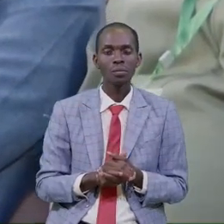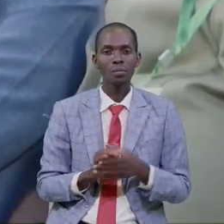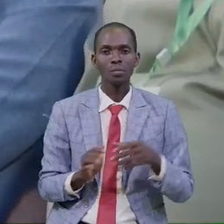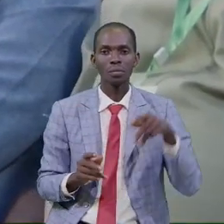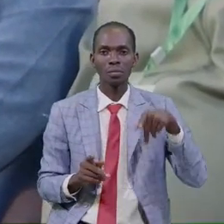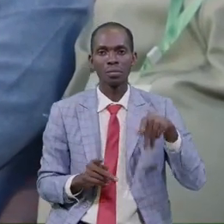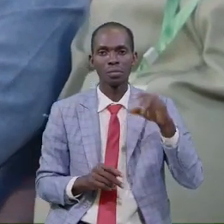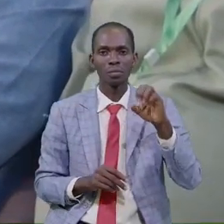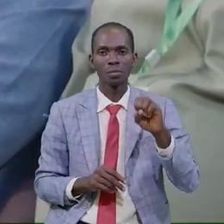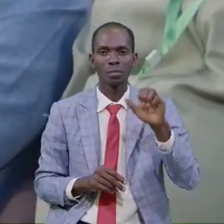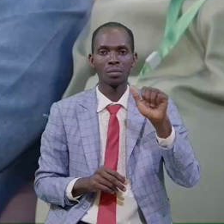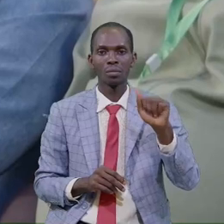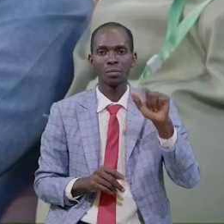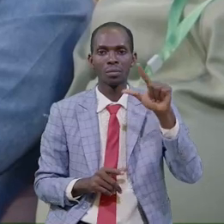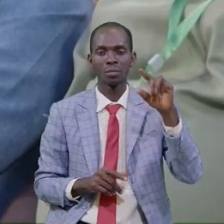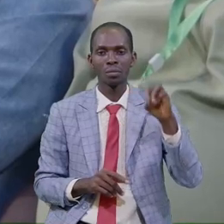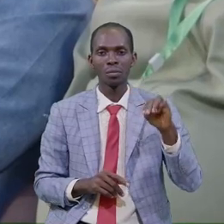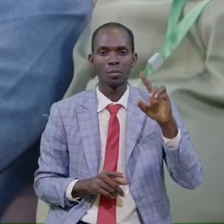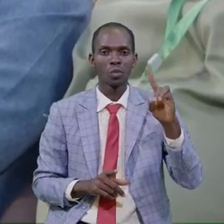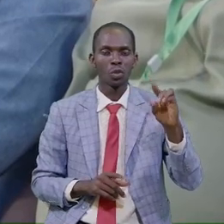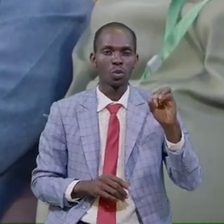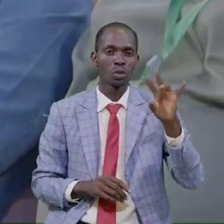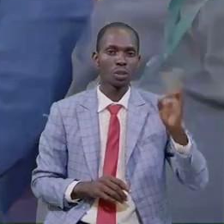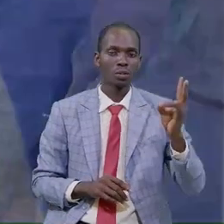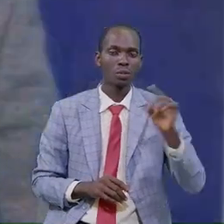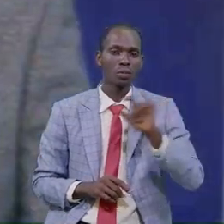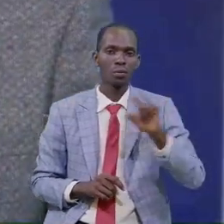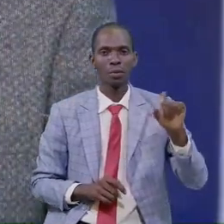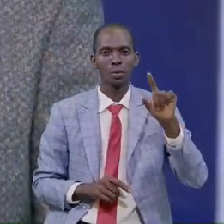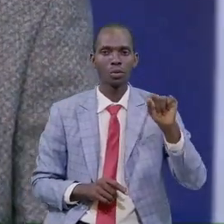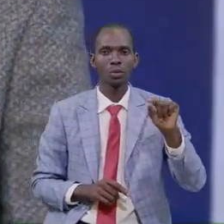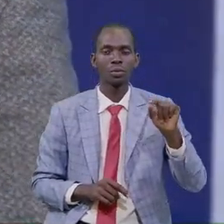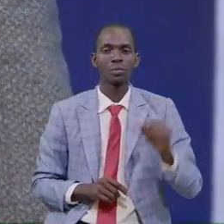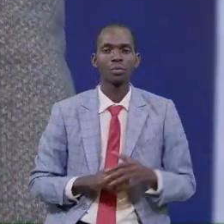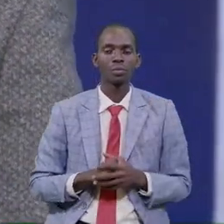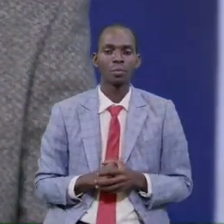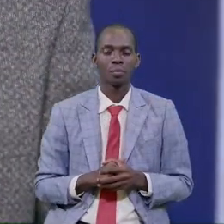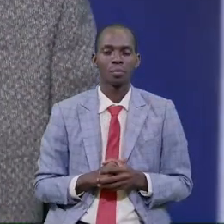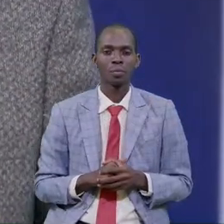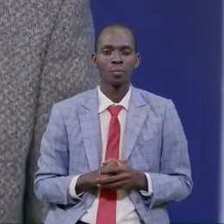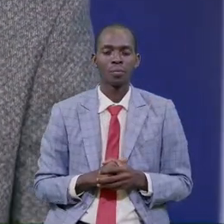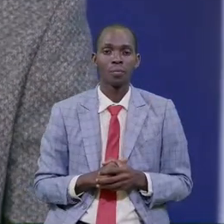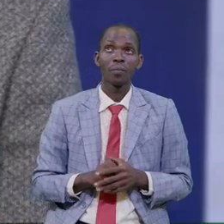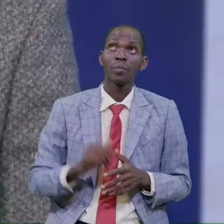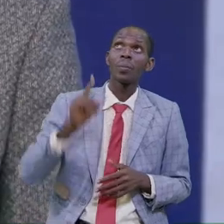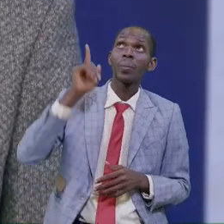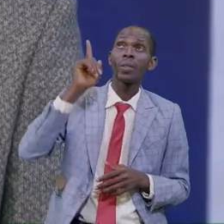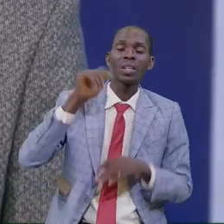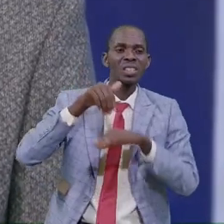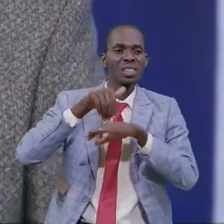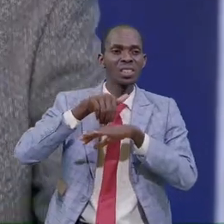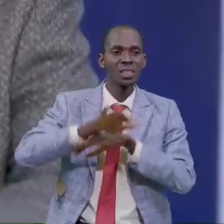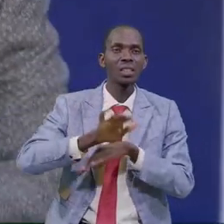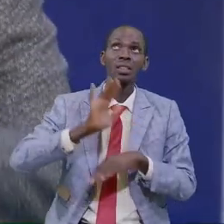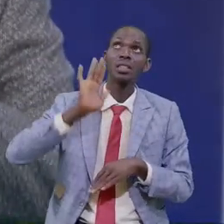107, we're reading from verse 20. Dans le verset 20. He sent his word. Il envoya sa